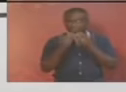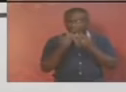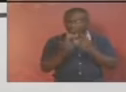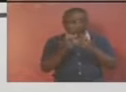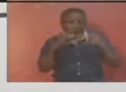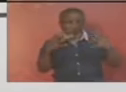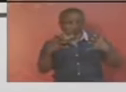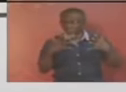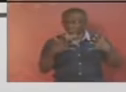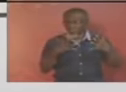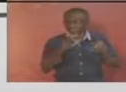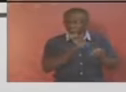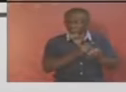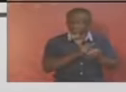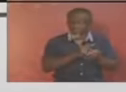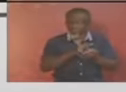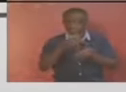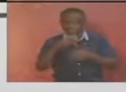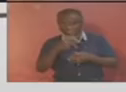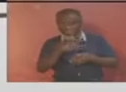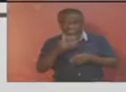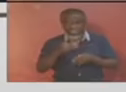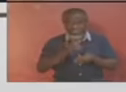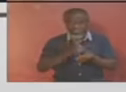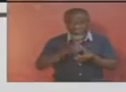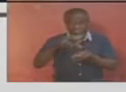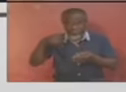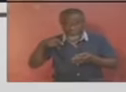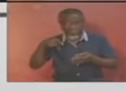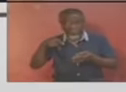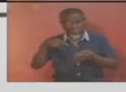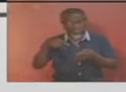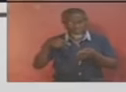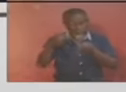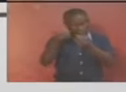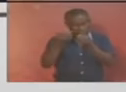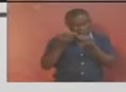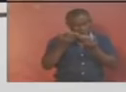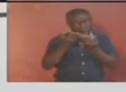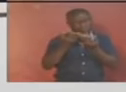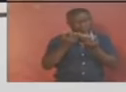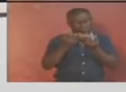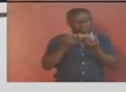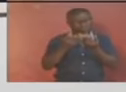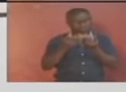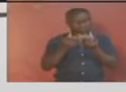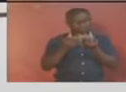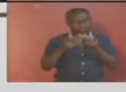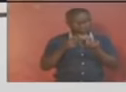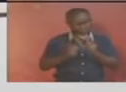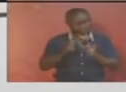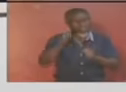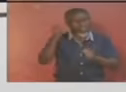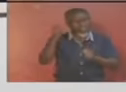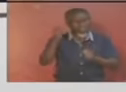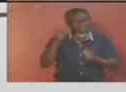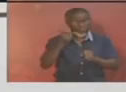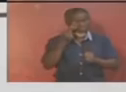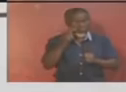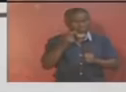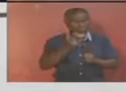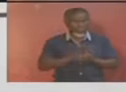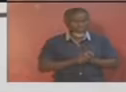Dr. Hines and Dr. Parasram gave us the perspective from Trinidad and Tobago. And now we go to Dr. Indar